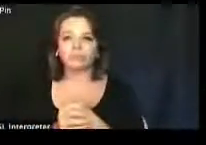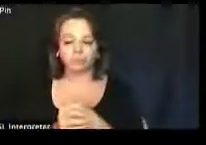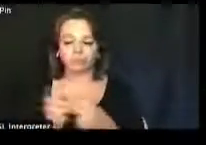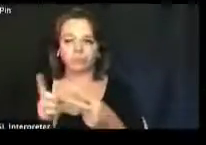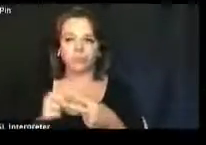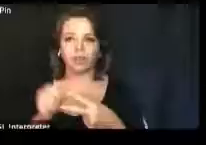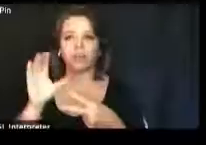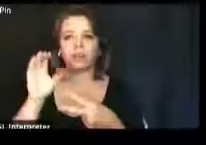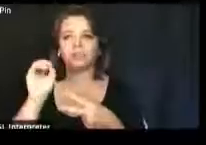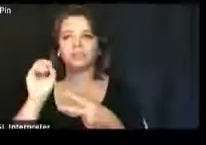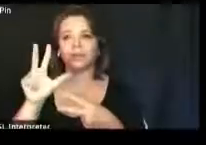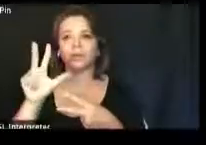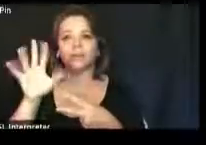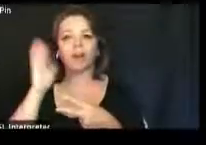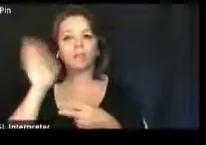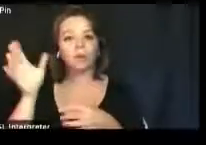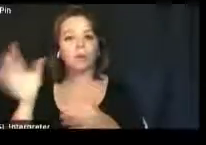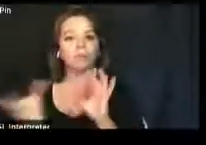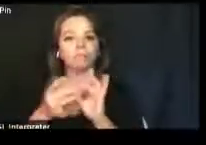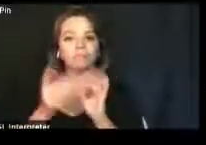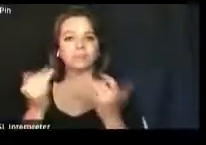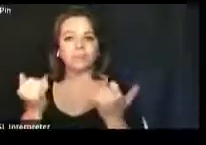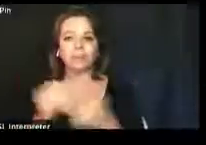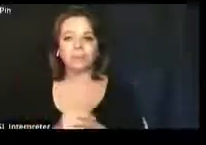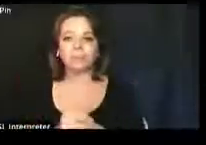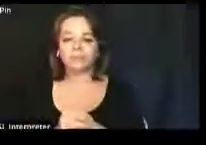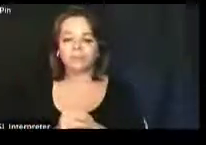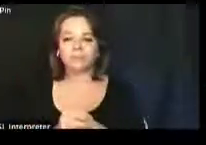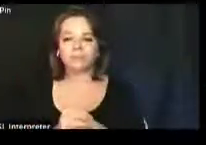035, I will be promoting you now.